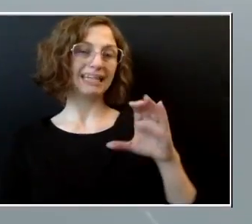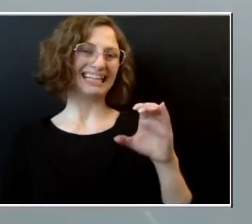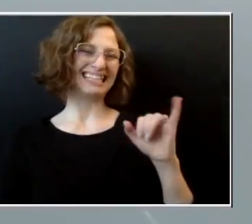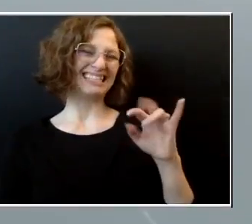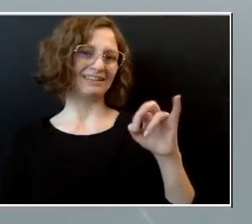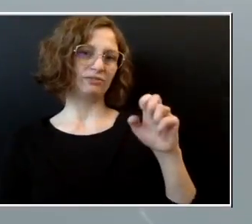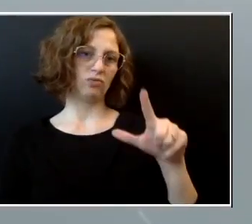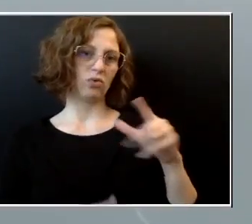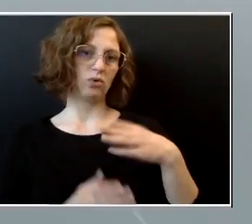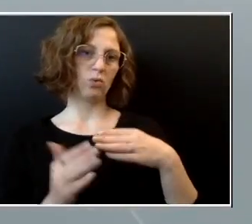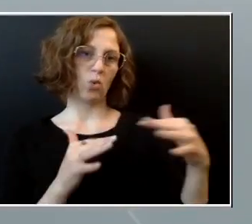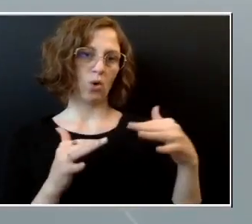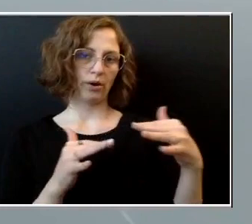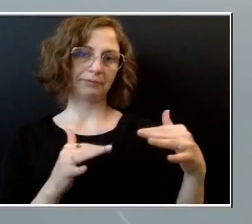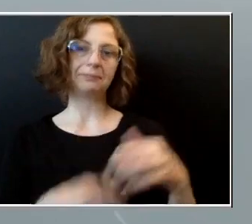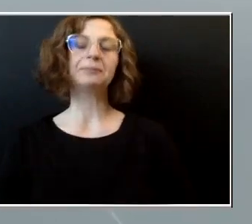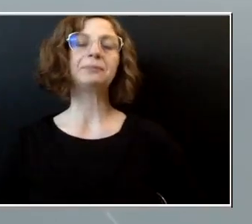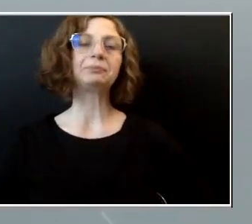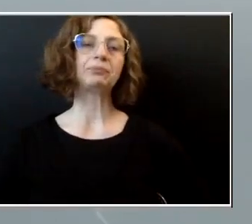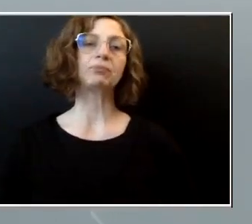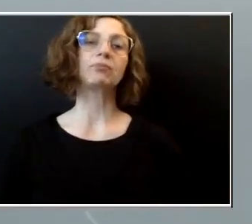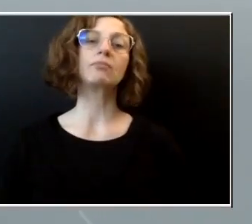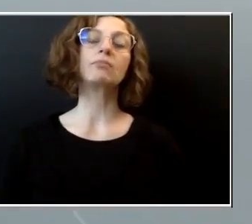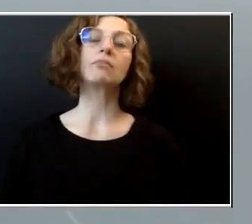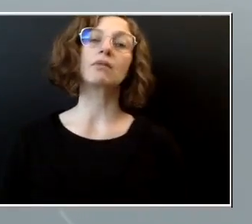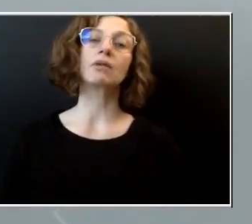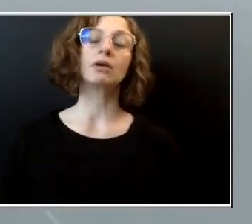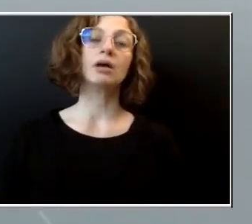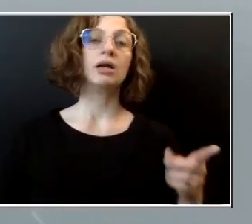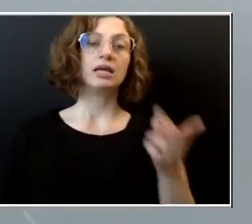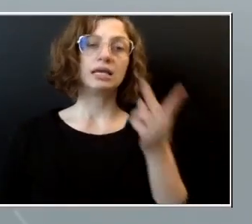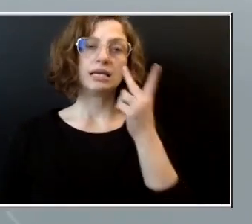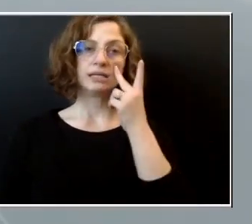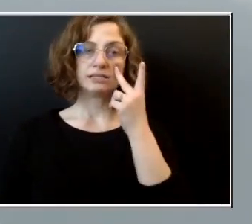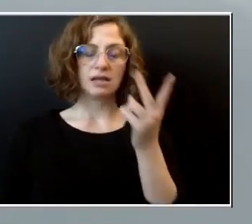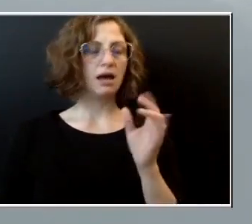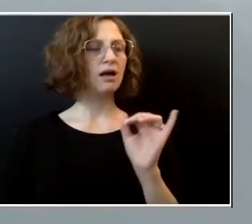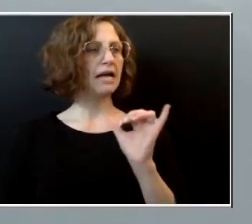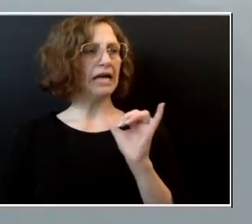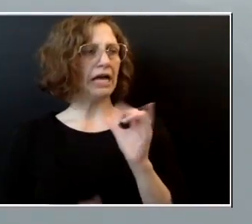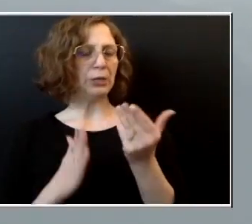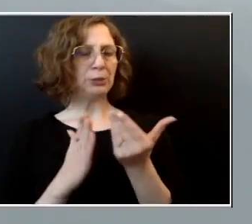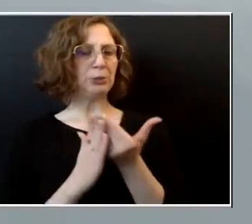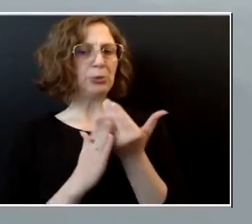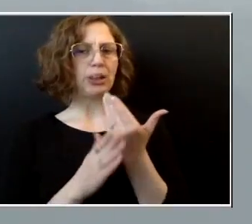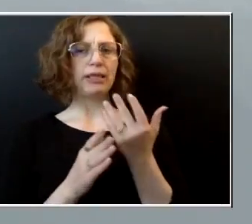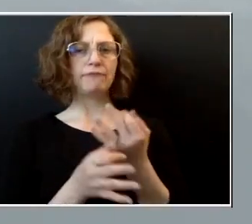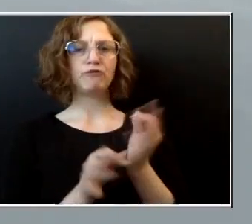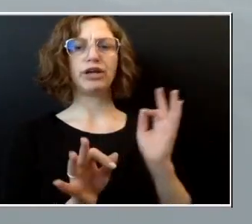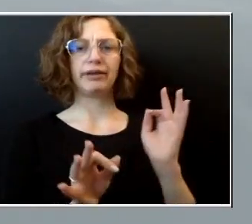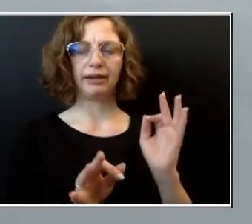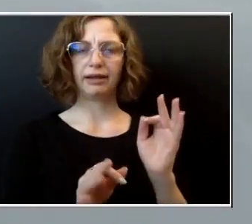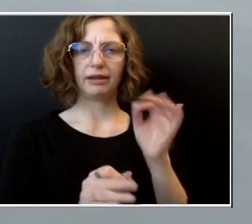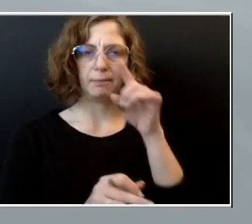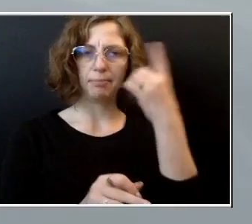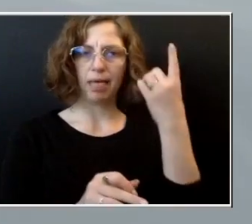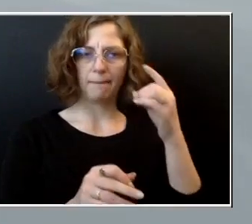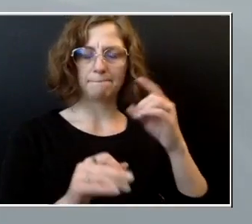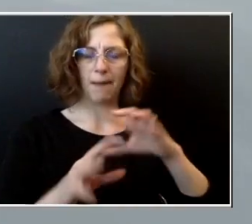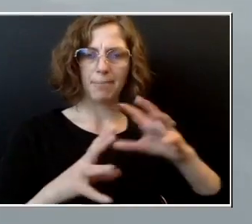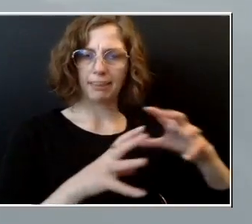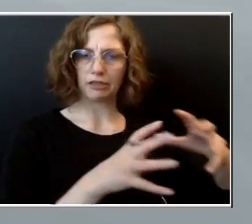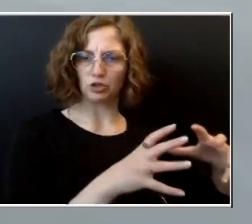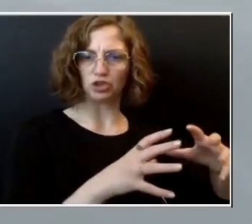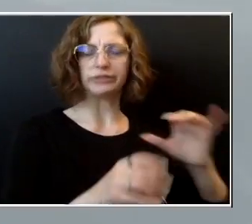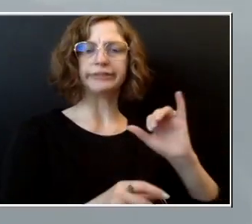saw smallpox in the newly freed black populations in the 1860s in the South, and reported back to the